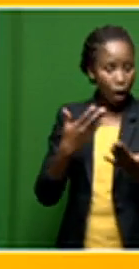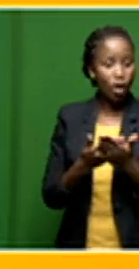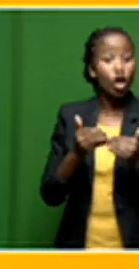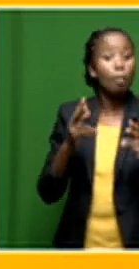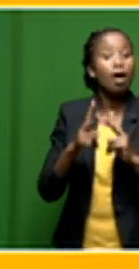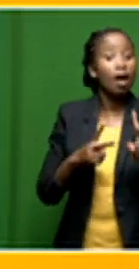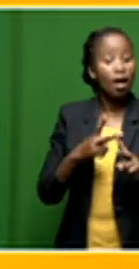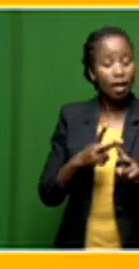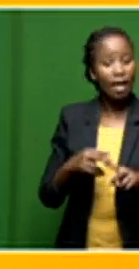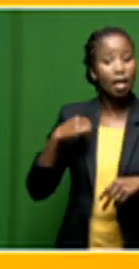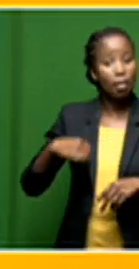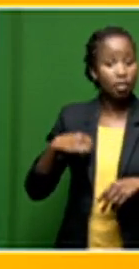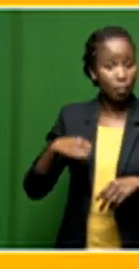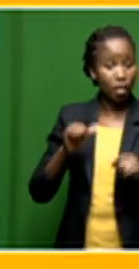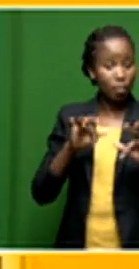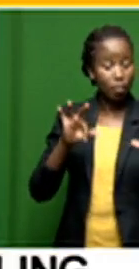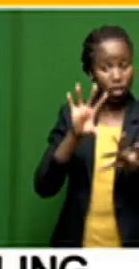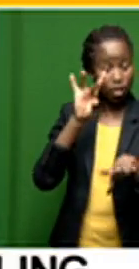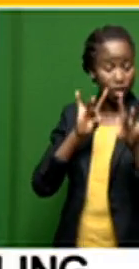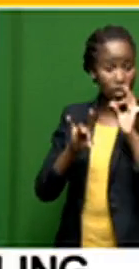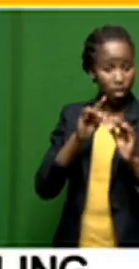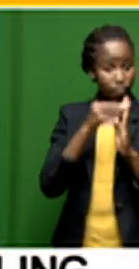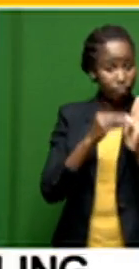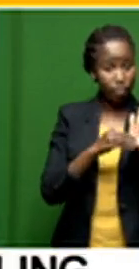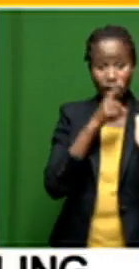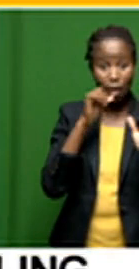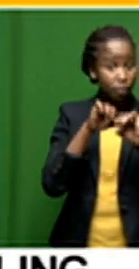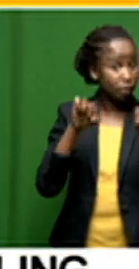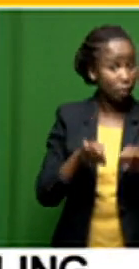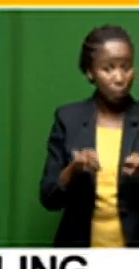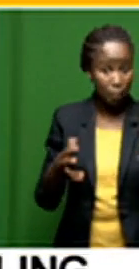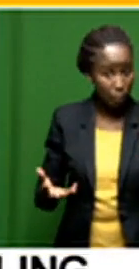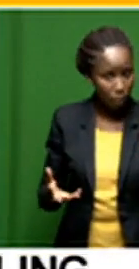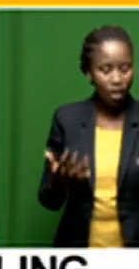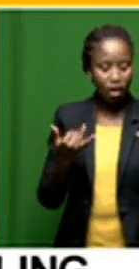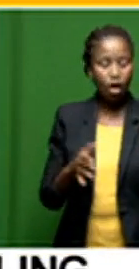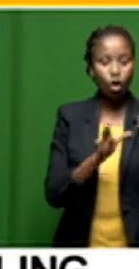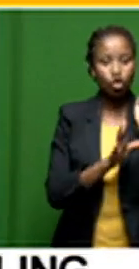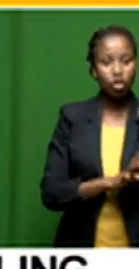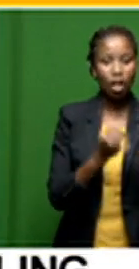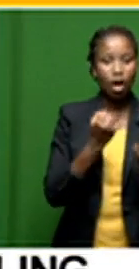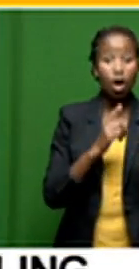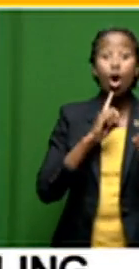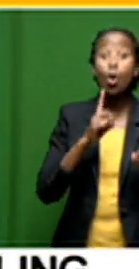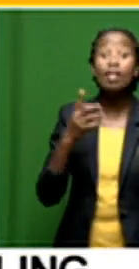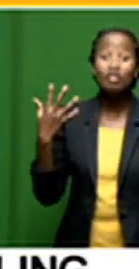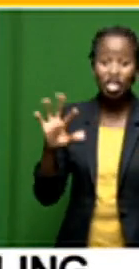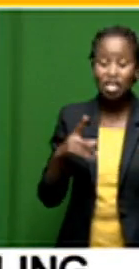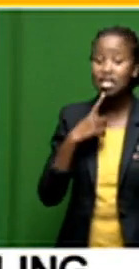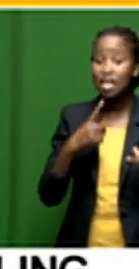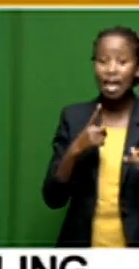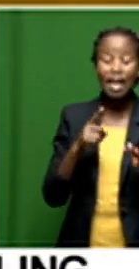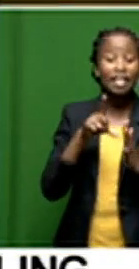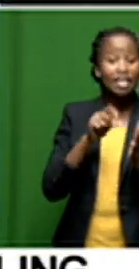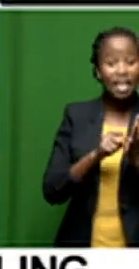the municipal election candidate nomination registration system in terms of the Constitutional Court order not to postpone the 1st of